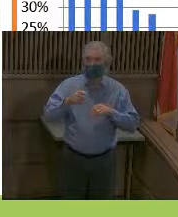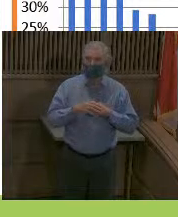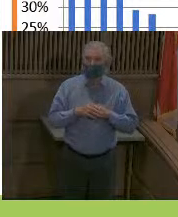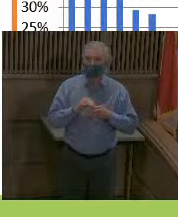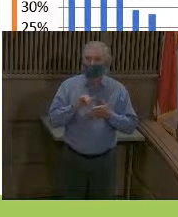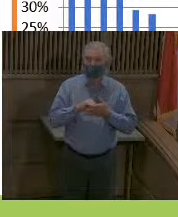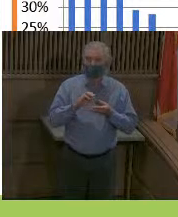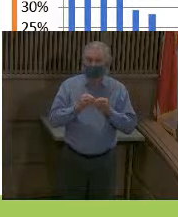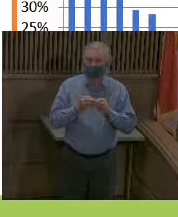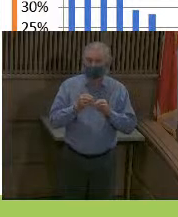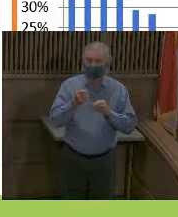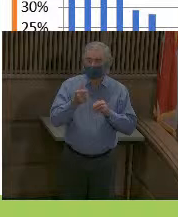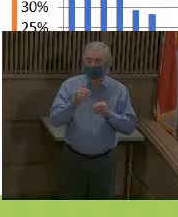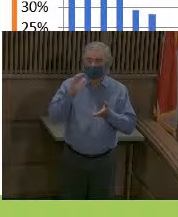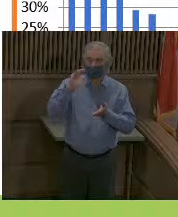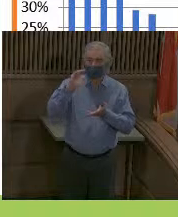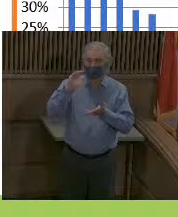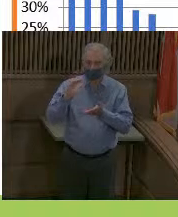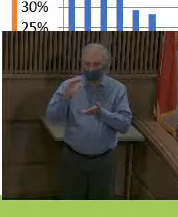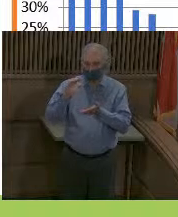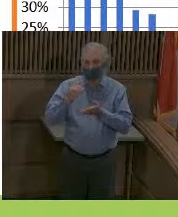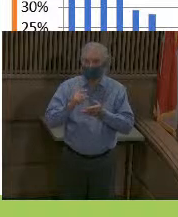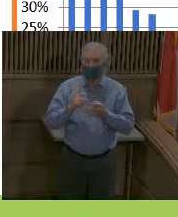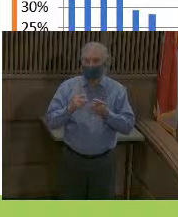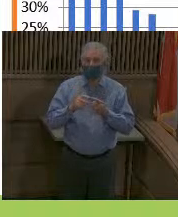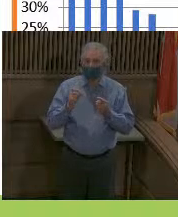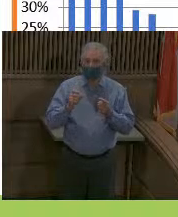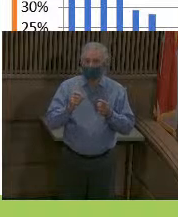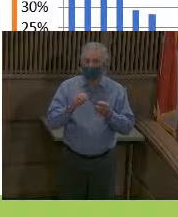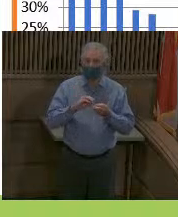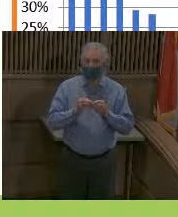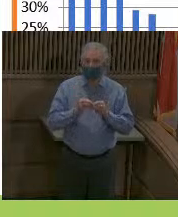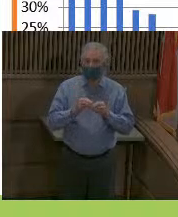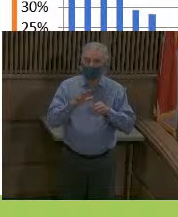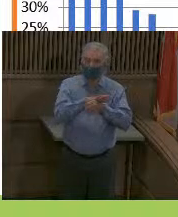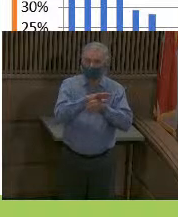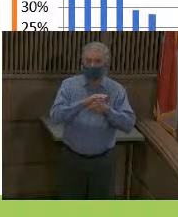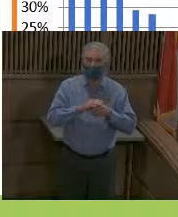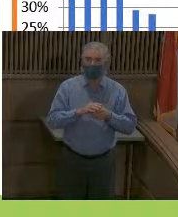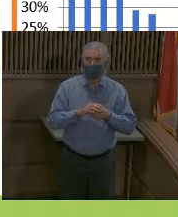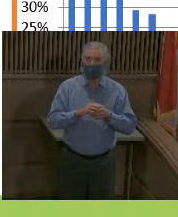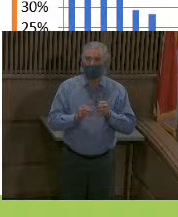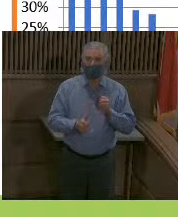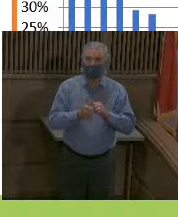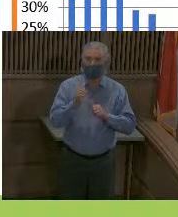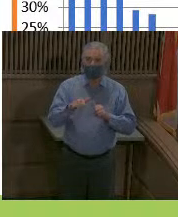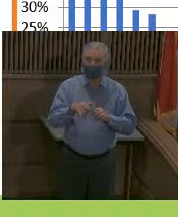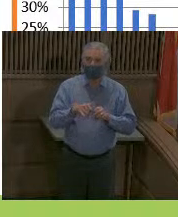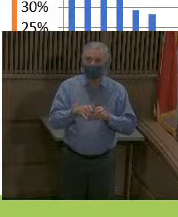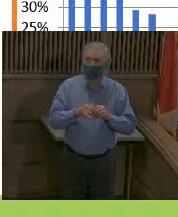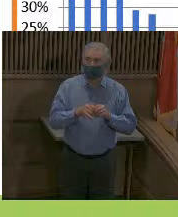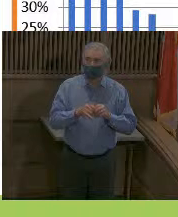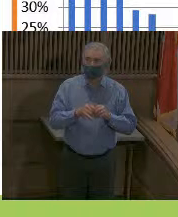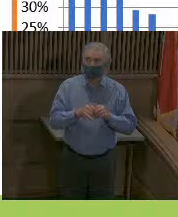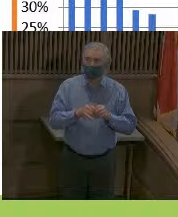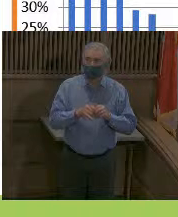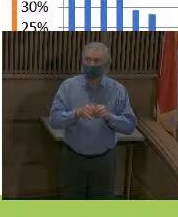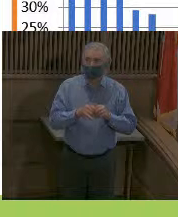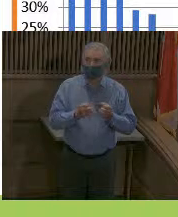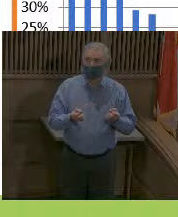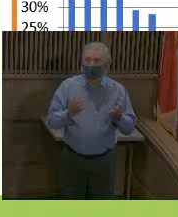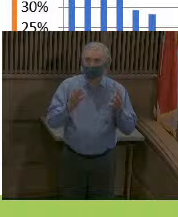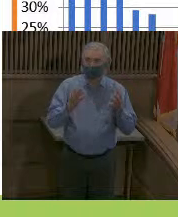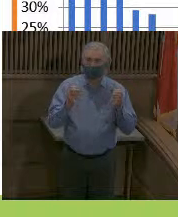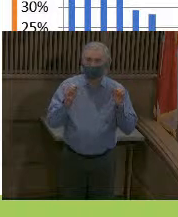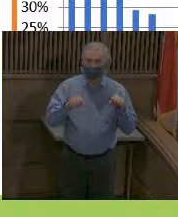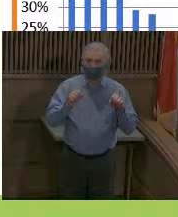down slightly from a total number of admitted patients, but it's mostly secondary to the number of discharges that we've had.